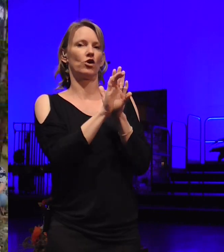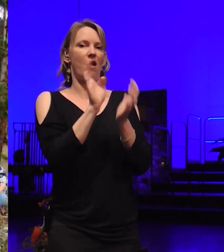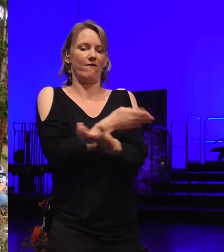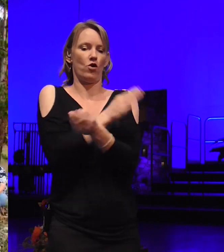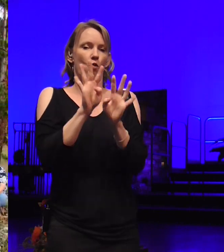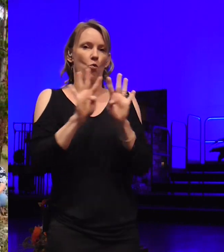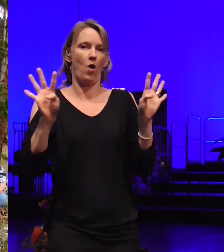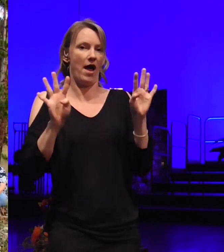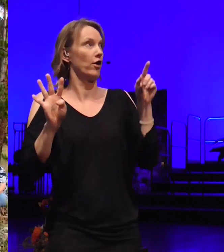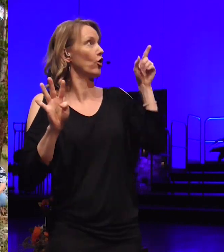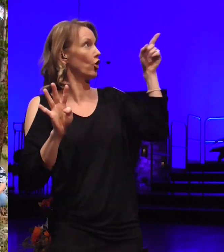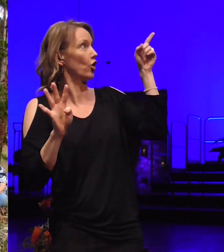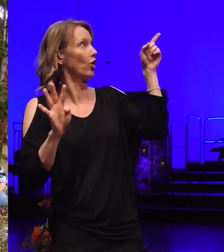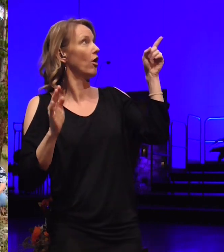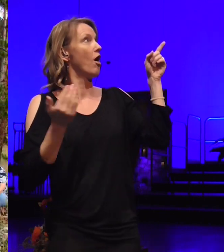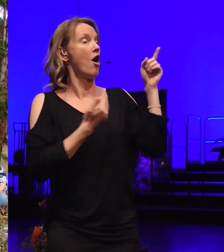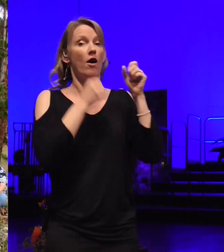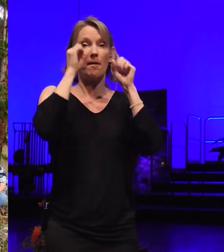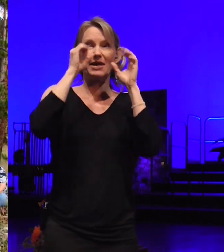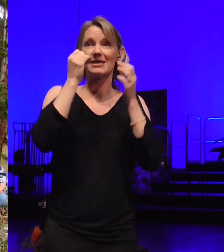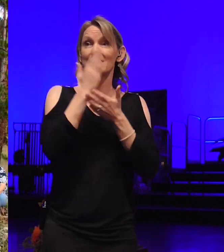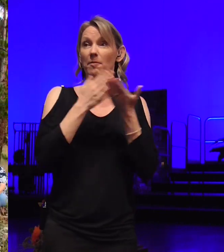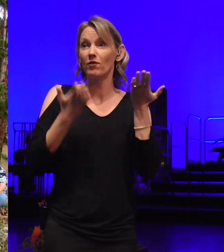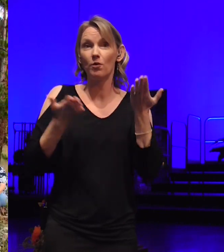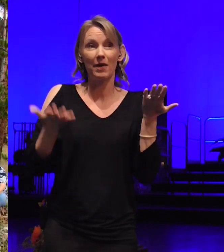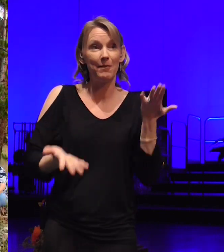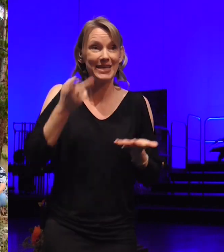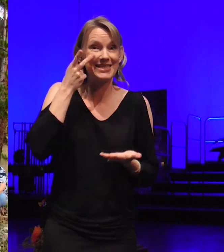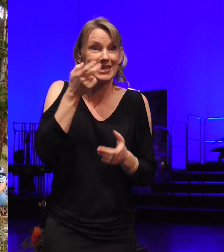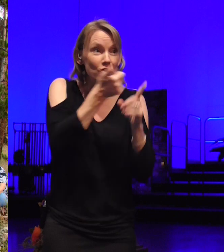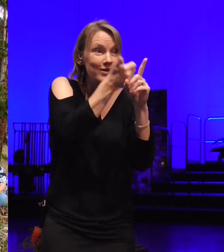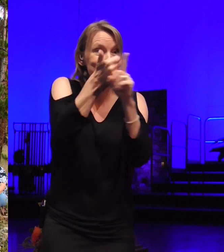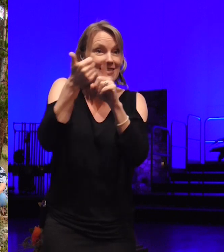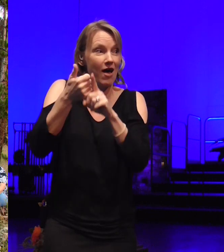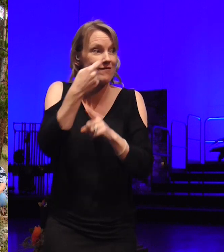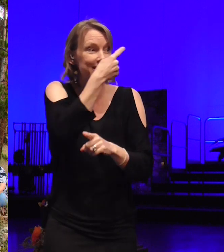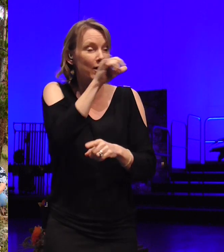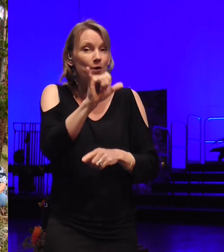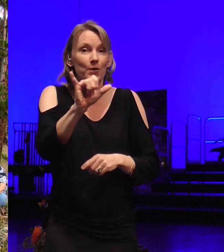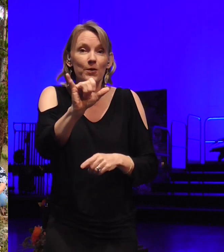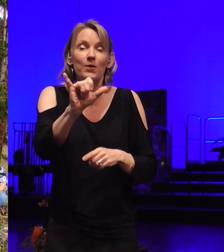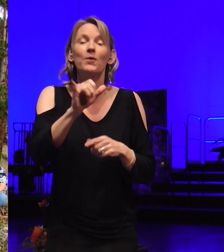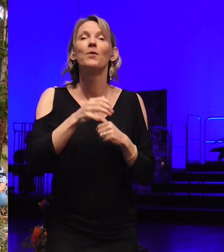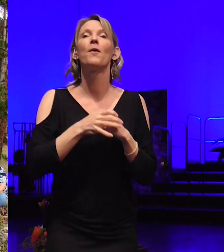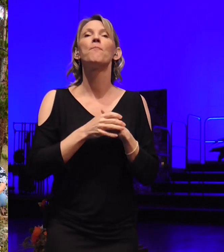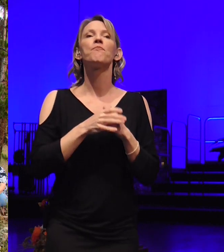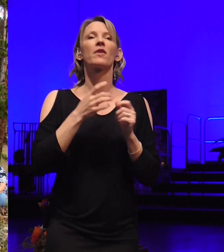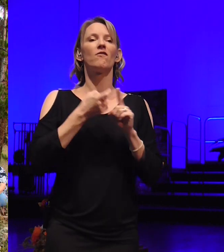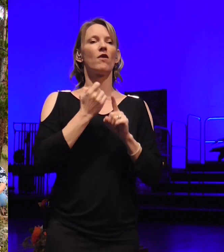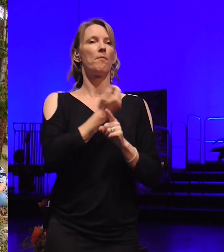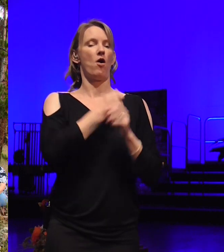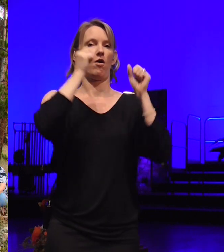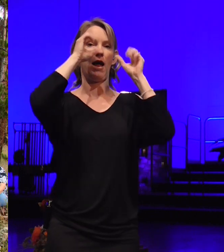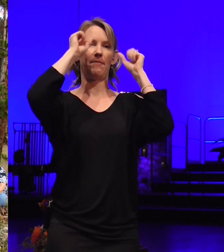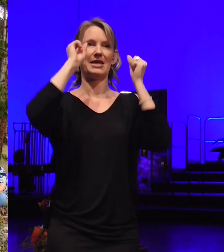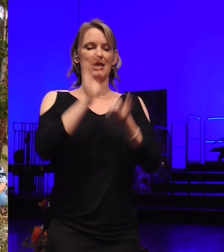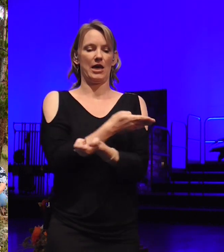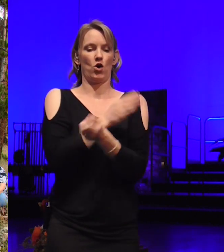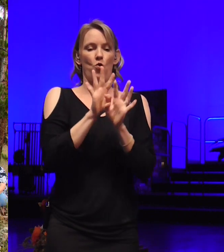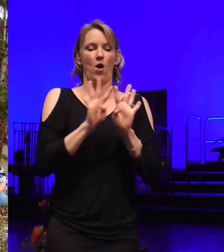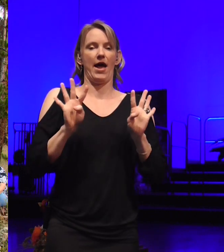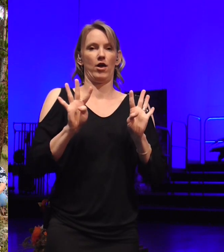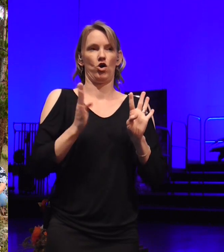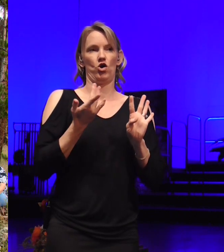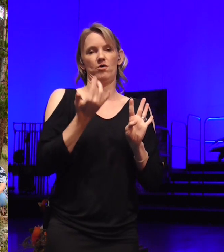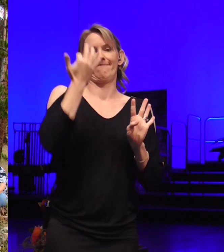that you'll see up on the screen of our amazing, some of you might see yourselves up in there, from our amazing